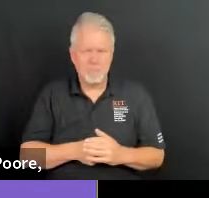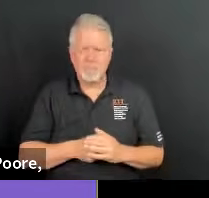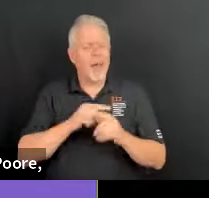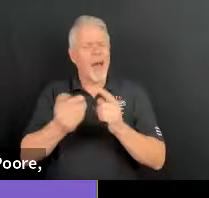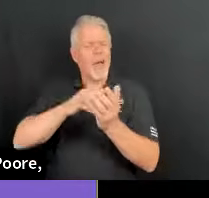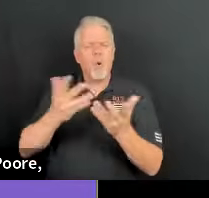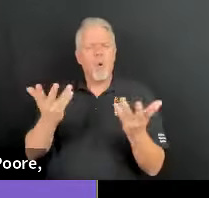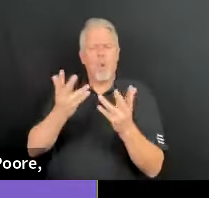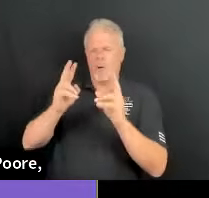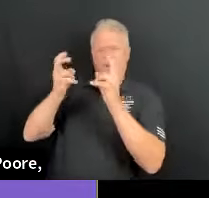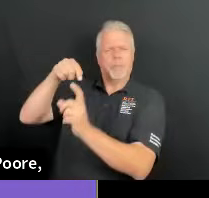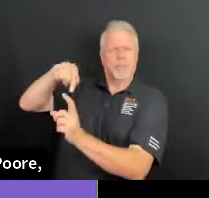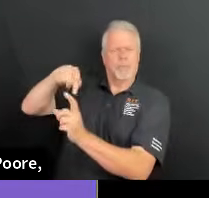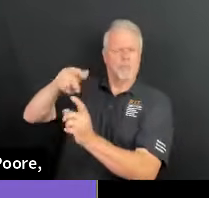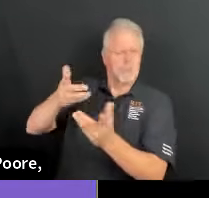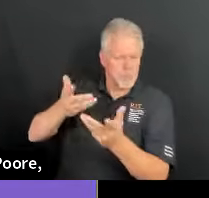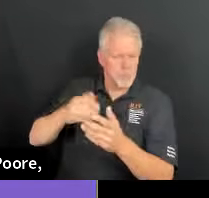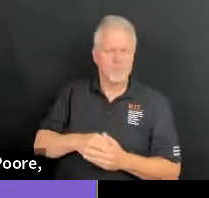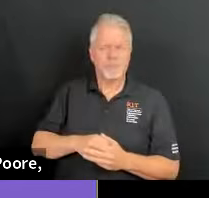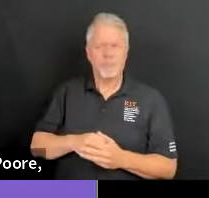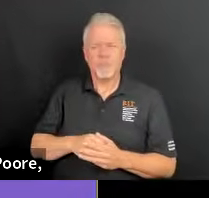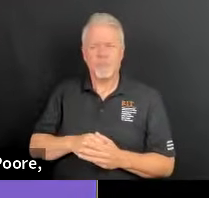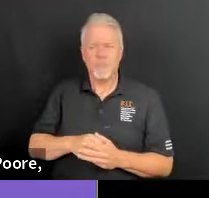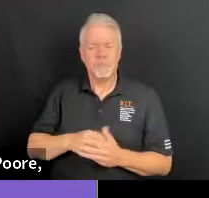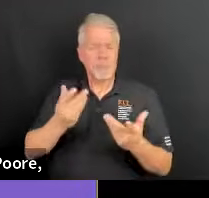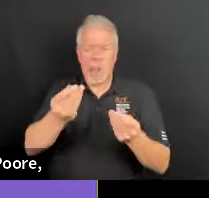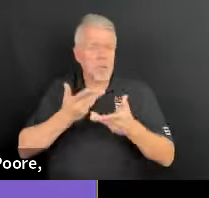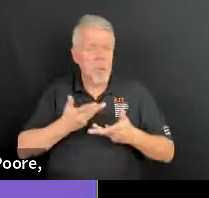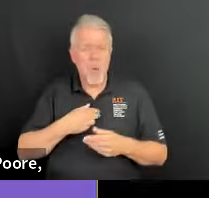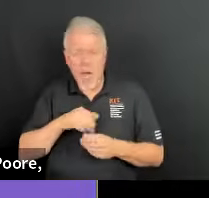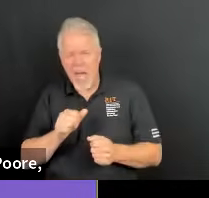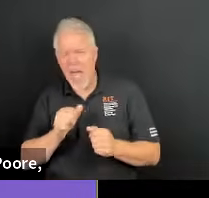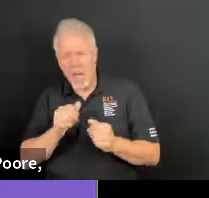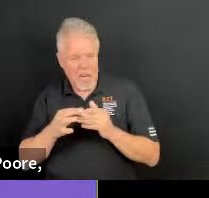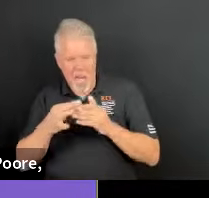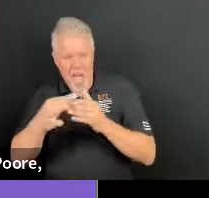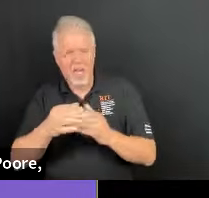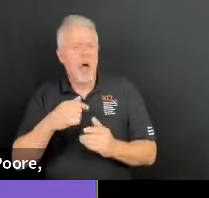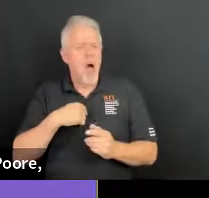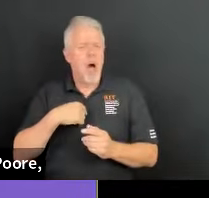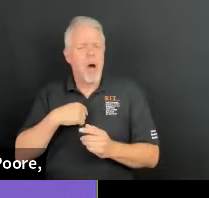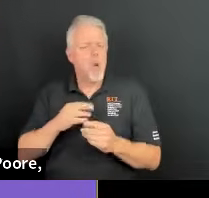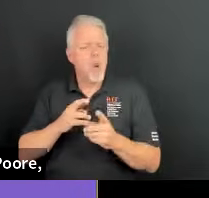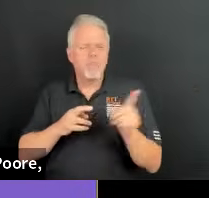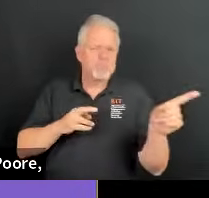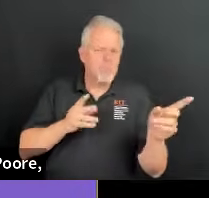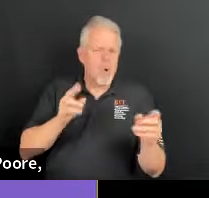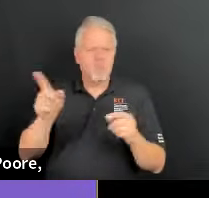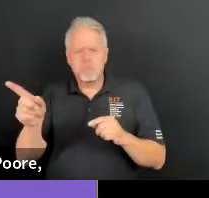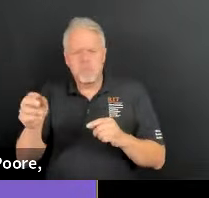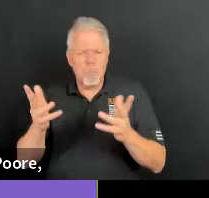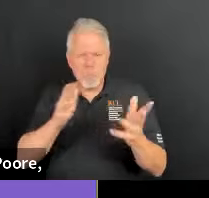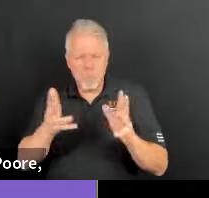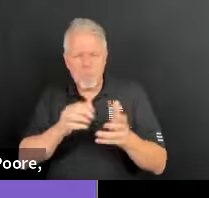entities and provide training if needed or if wanted. We would just need to know the topics. So let me know, and I